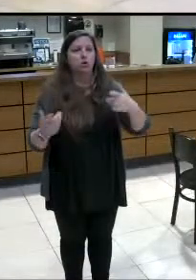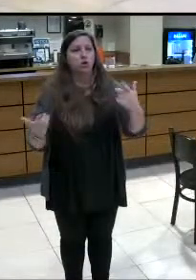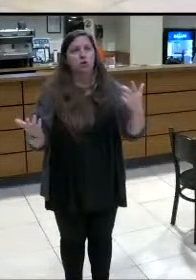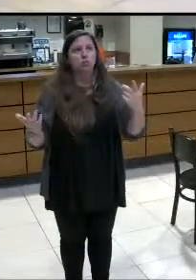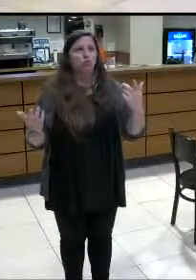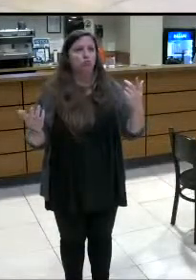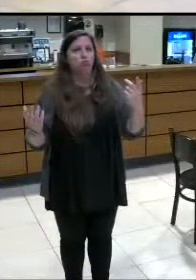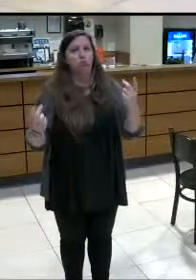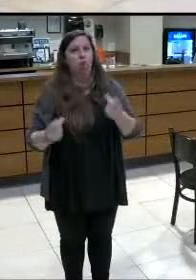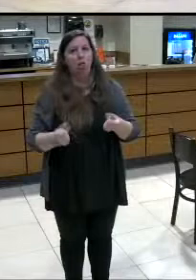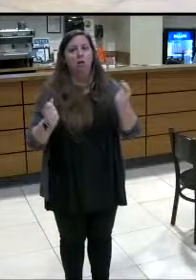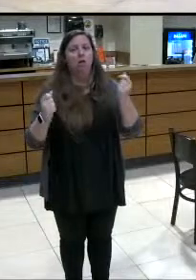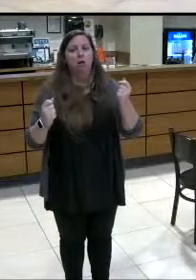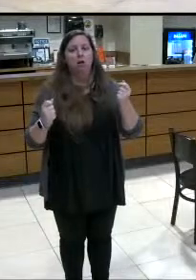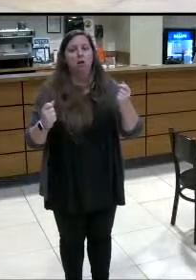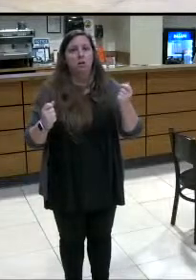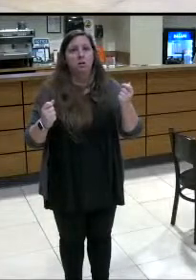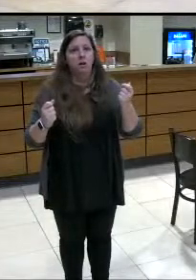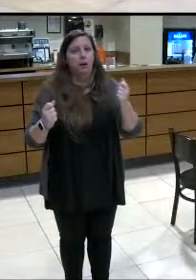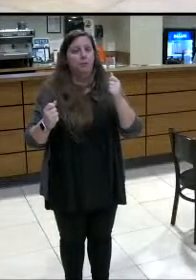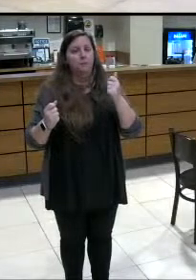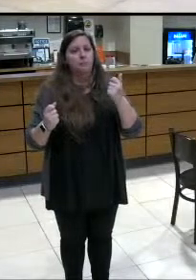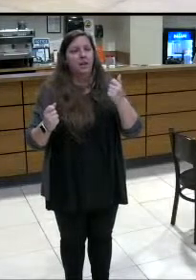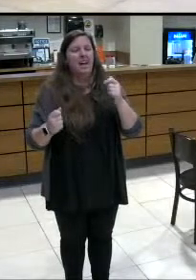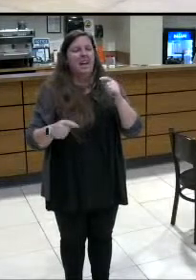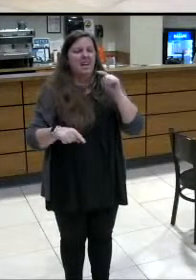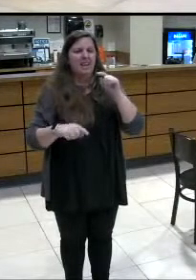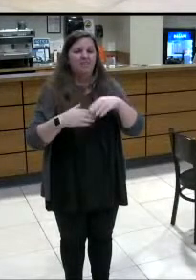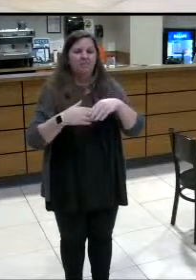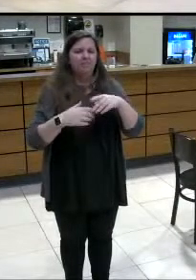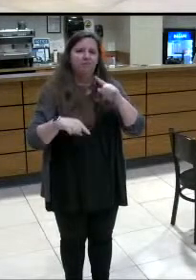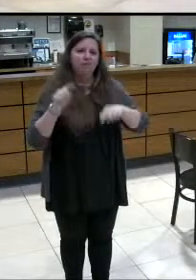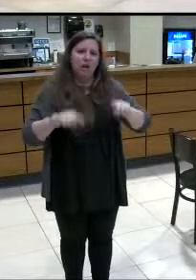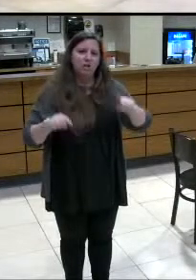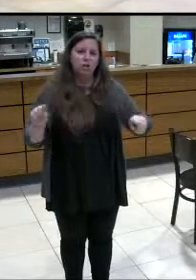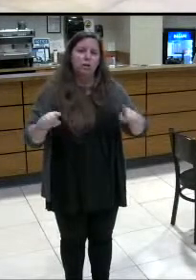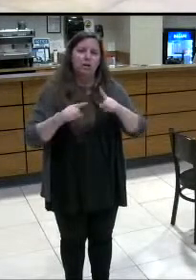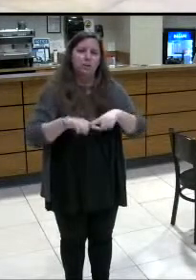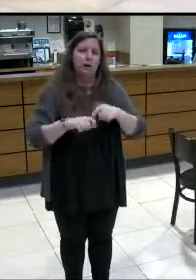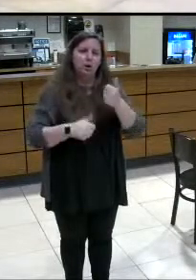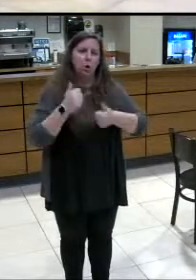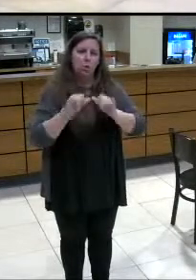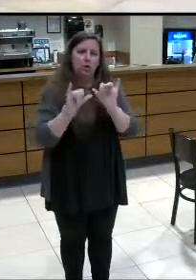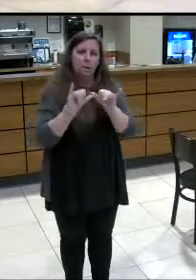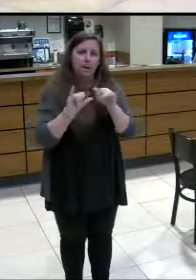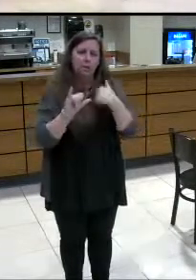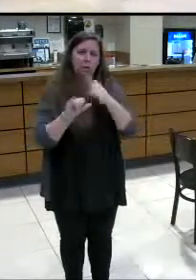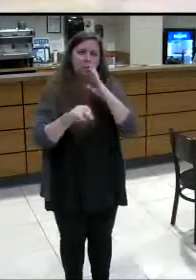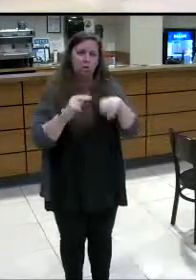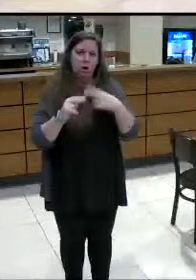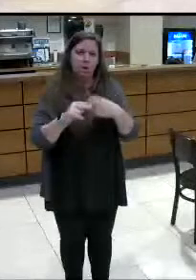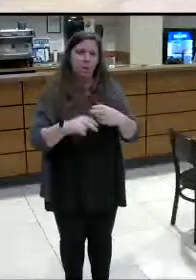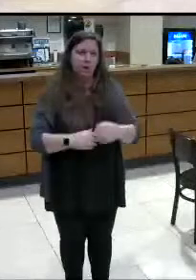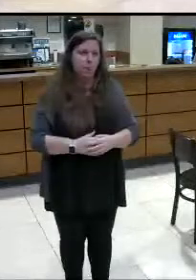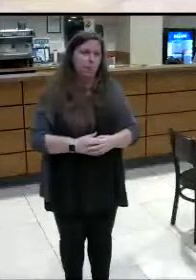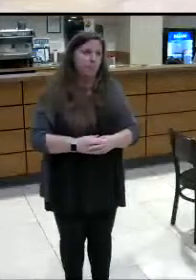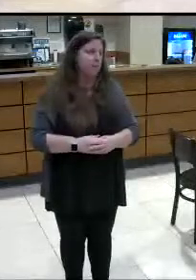don't have to answer that. Yes, it fluctuates depending on which measurement we're talking